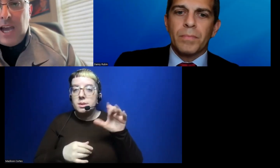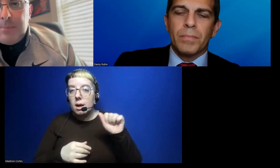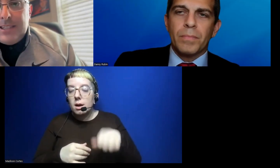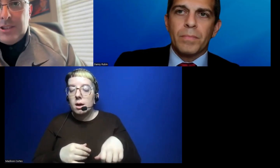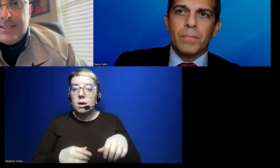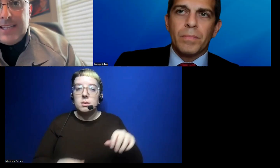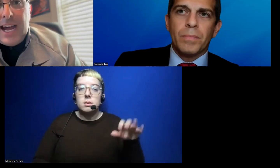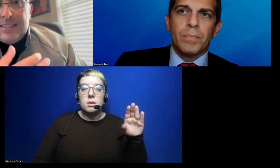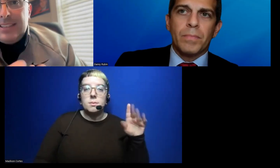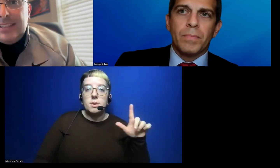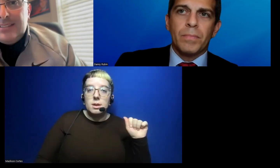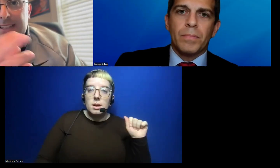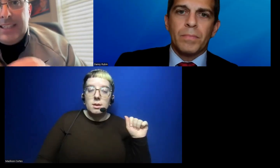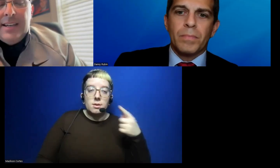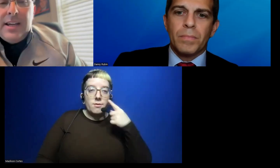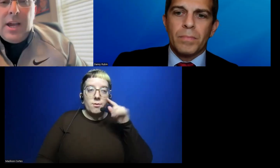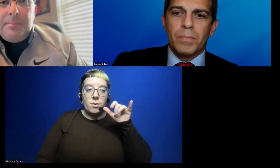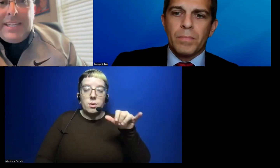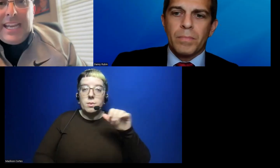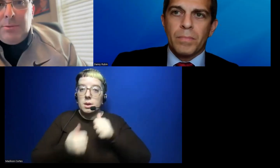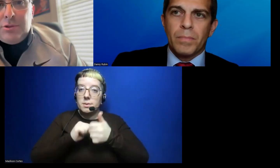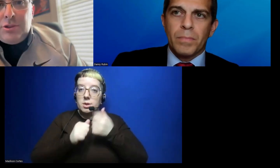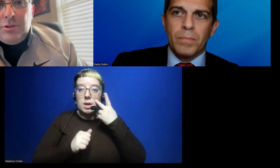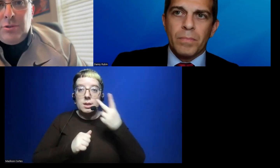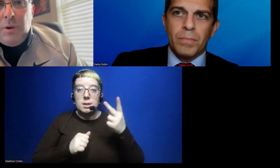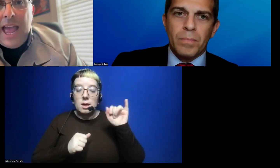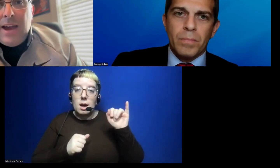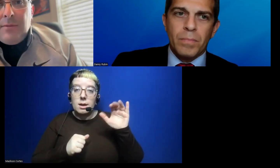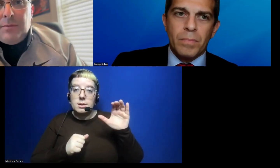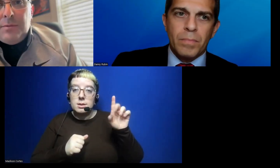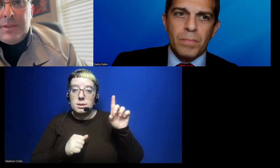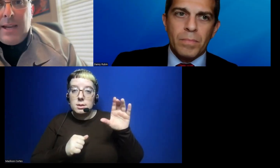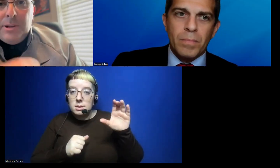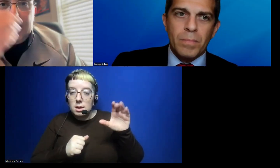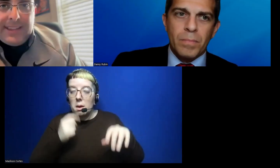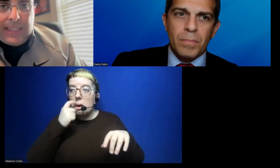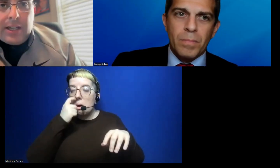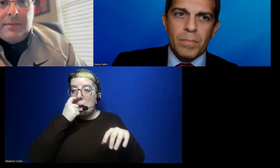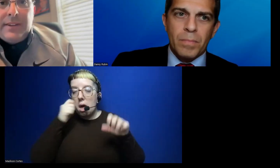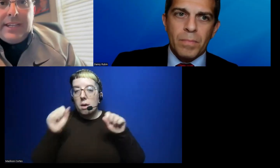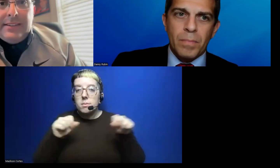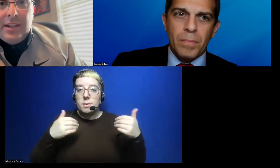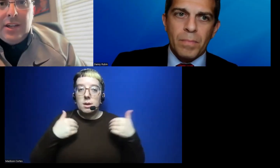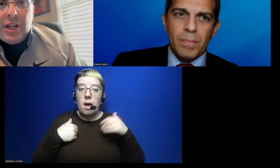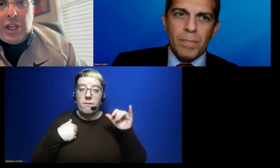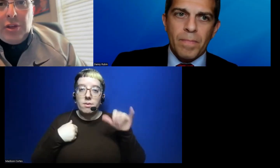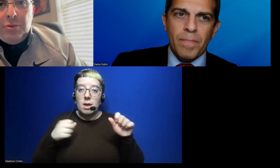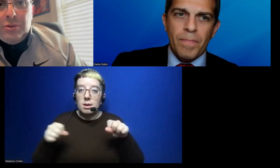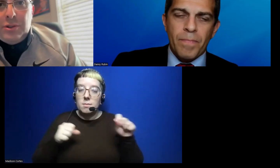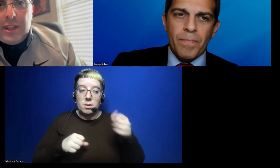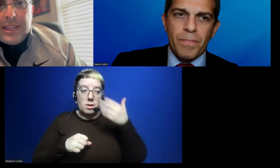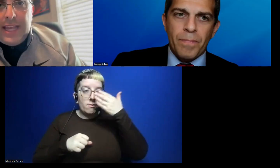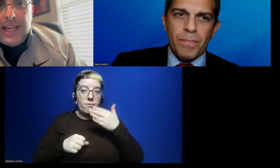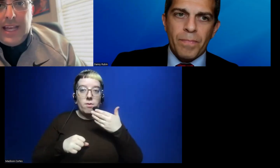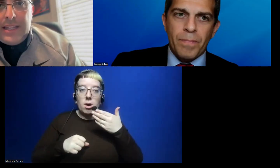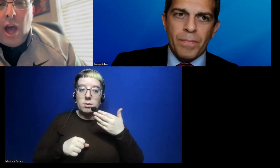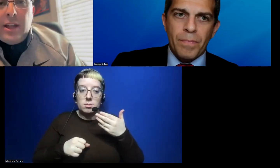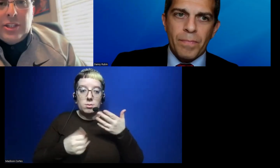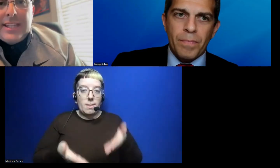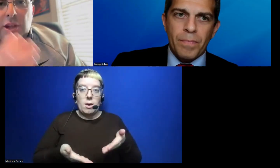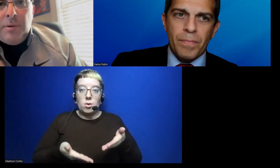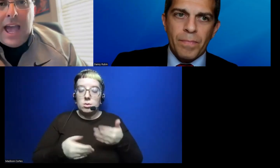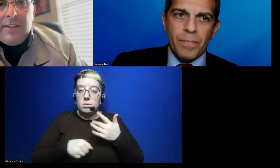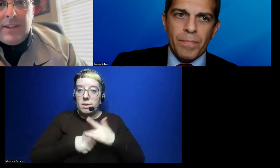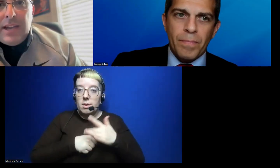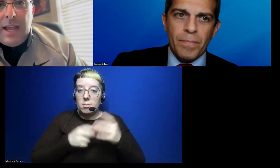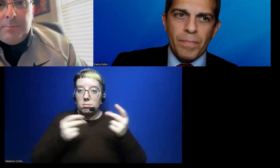for these competitions at ICDC, being able to have that ability to think on your feet, use the